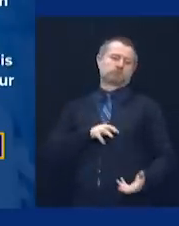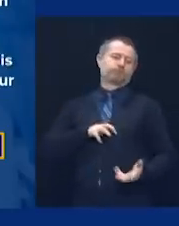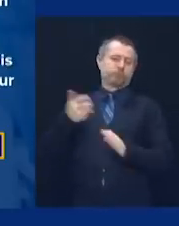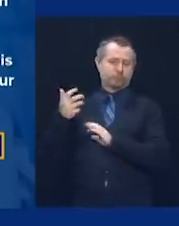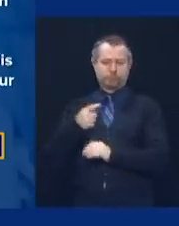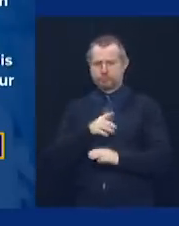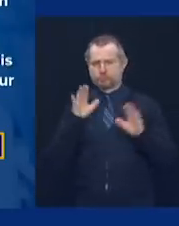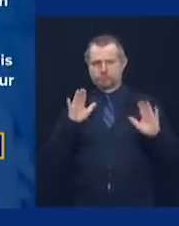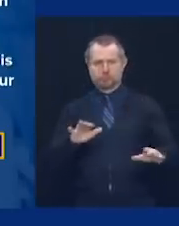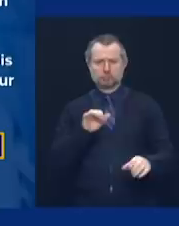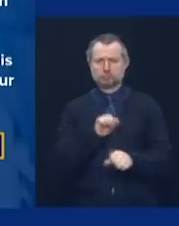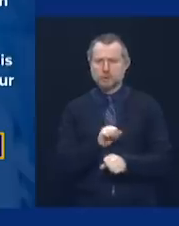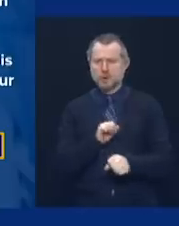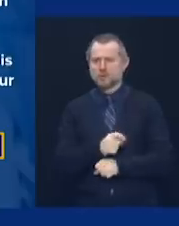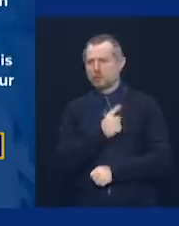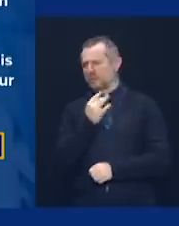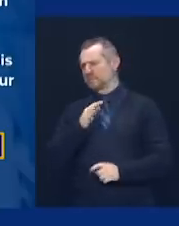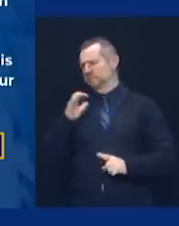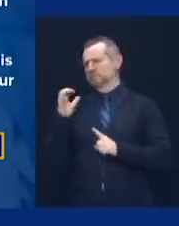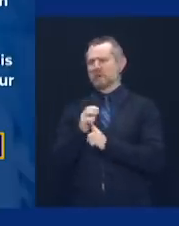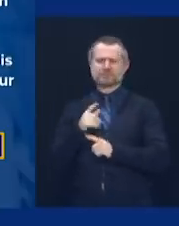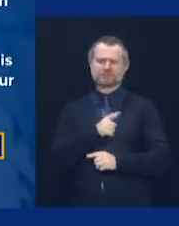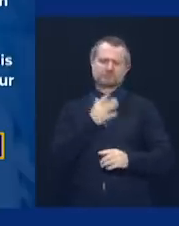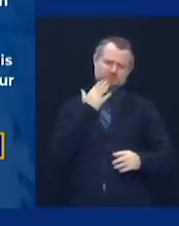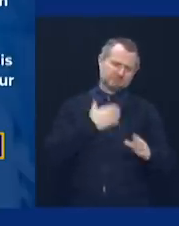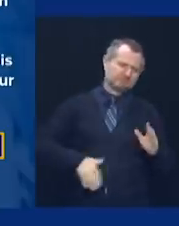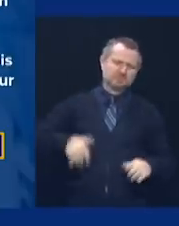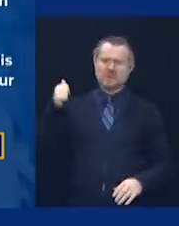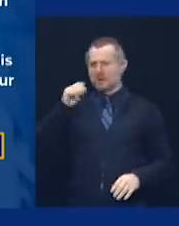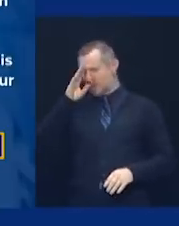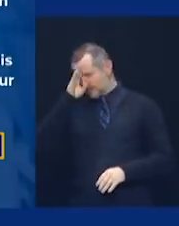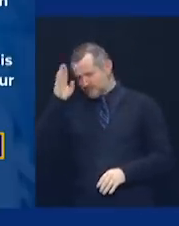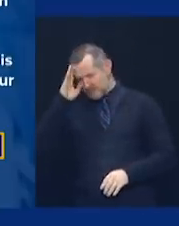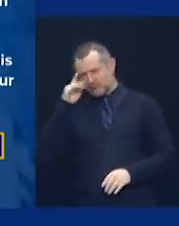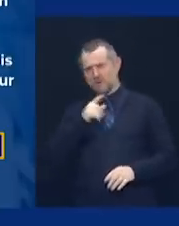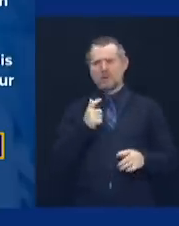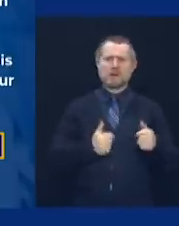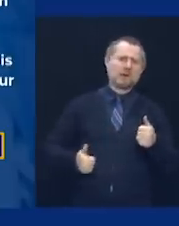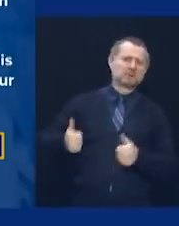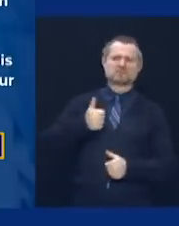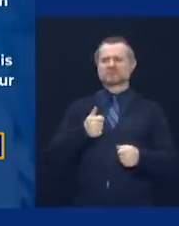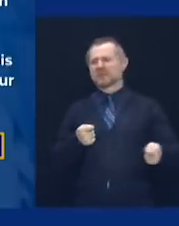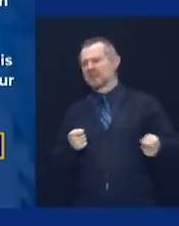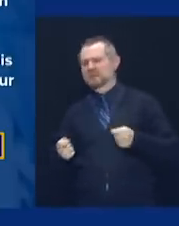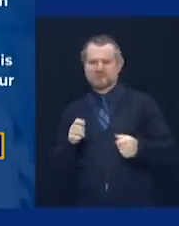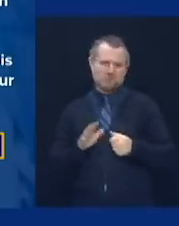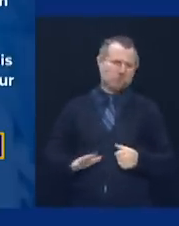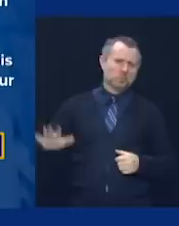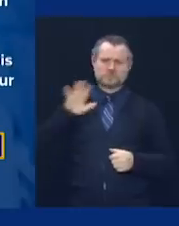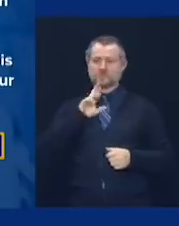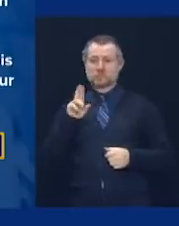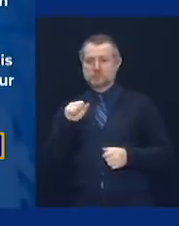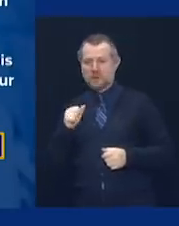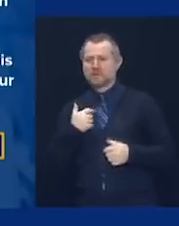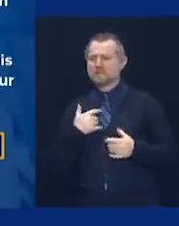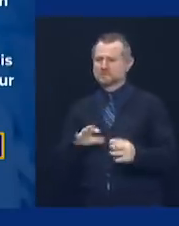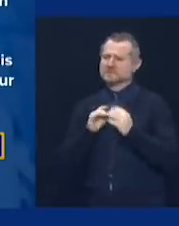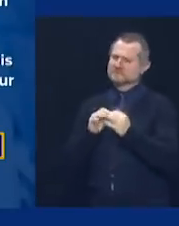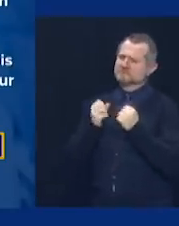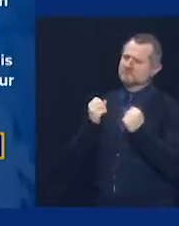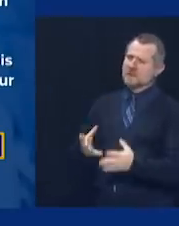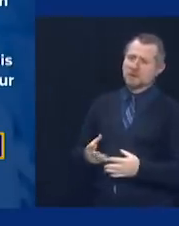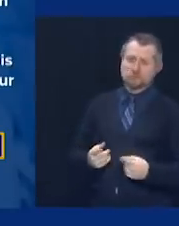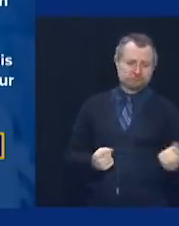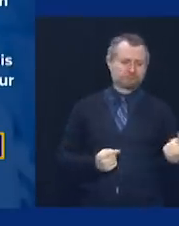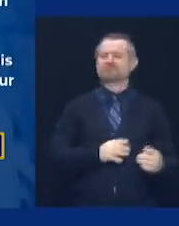really one of the best hospital executives in the country, in my opinion, and I've worked with a lot of them.